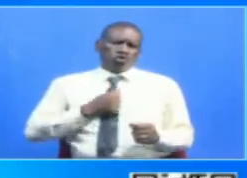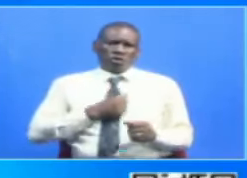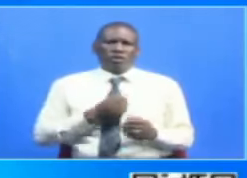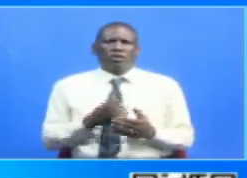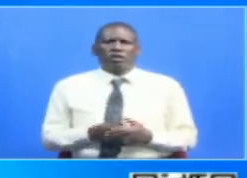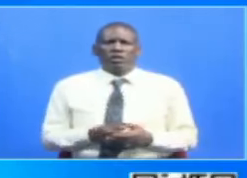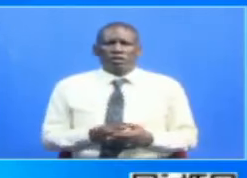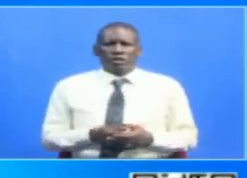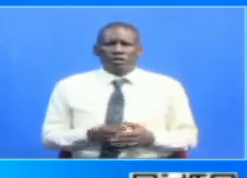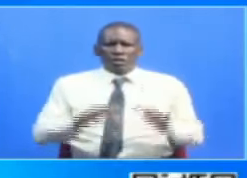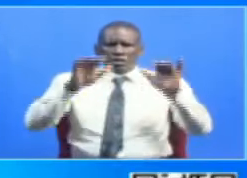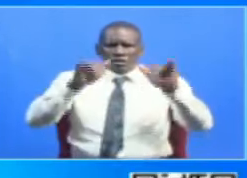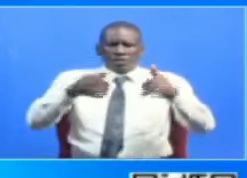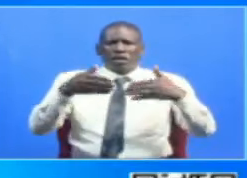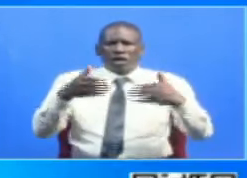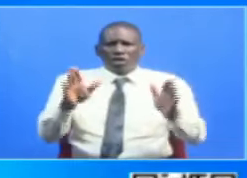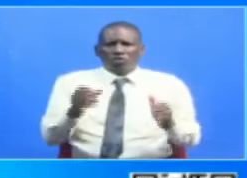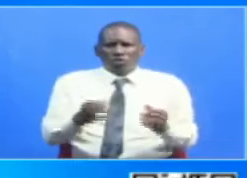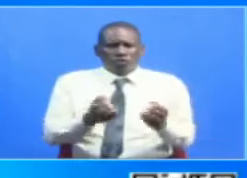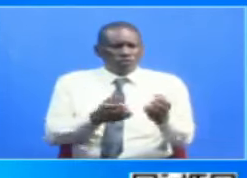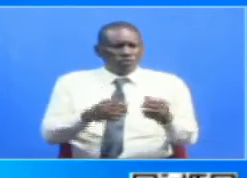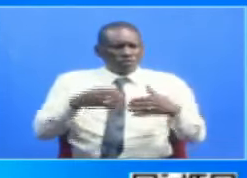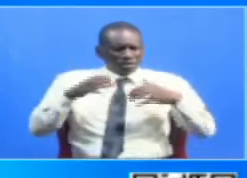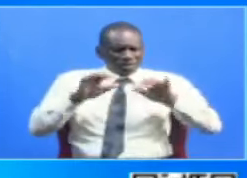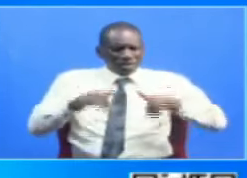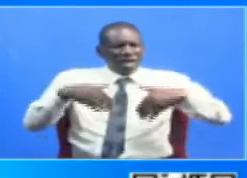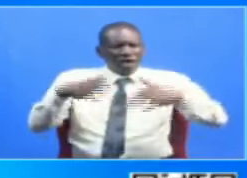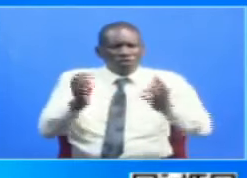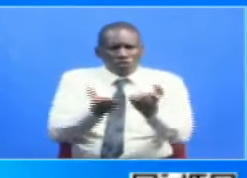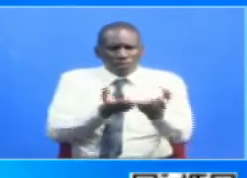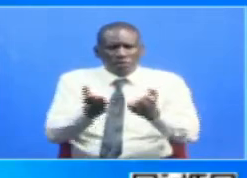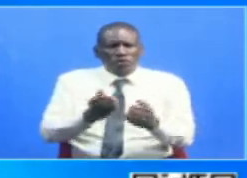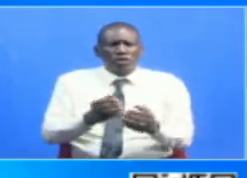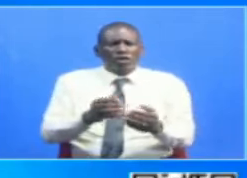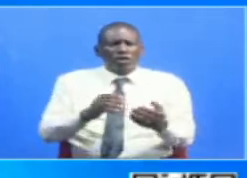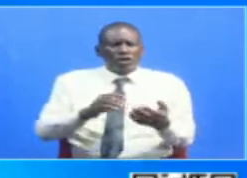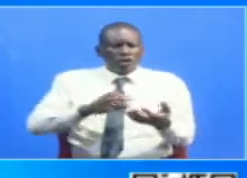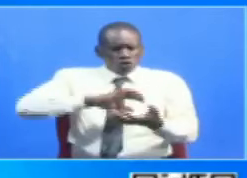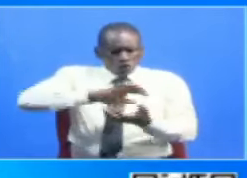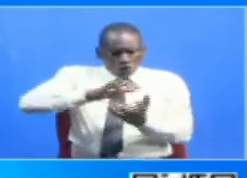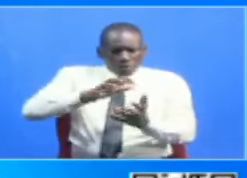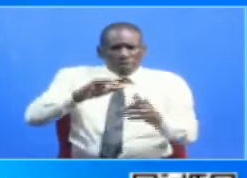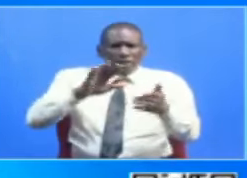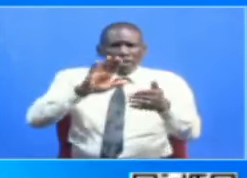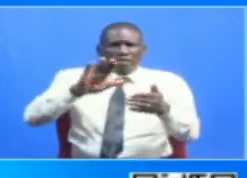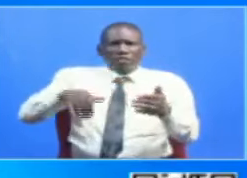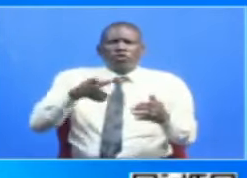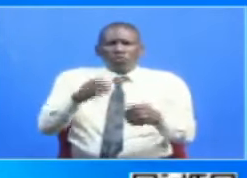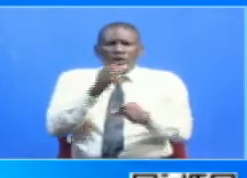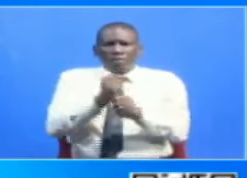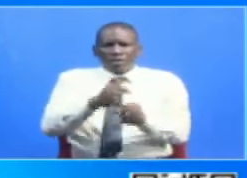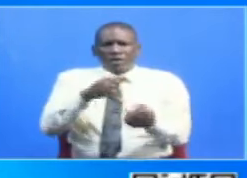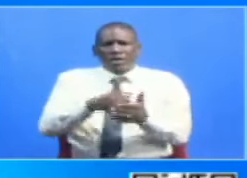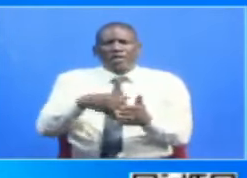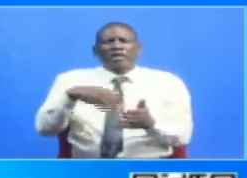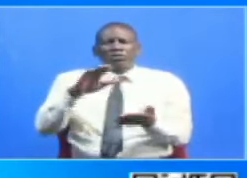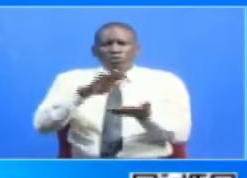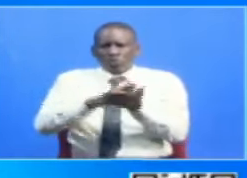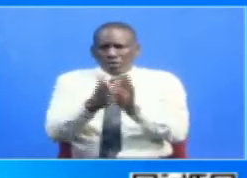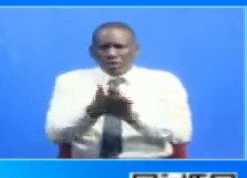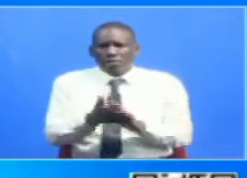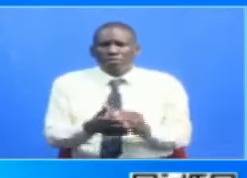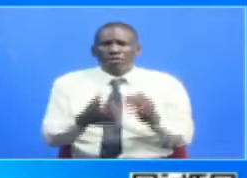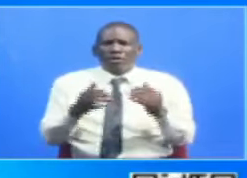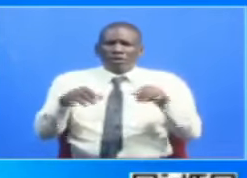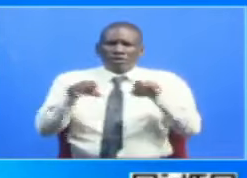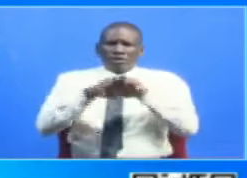stay out of our business. It is more complex than you are making it out to be. And worse still,